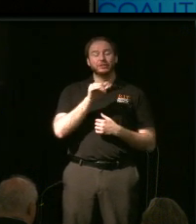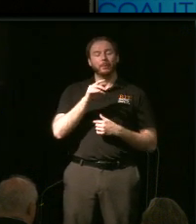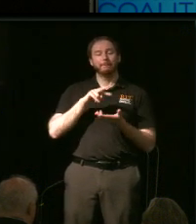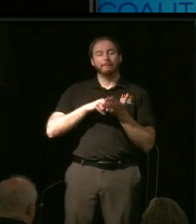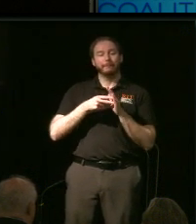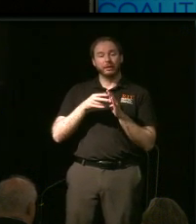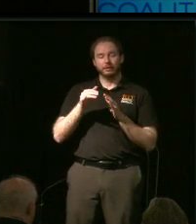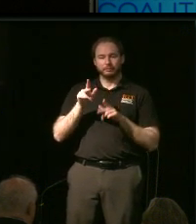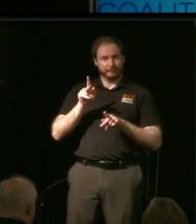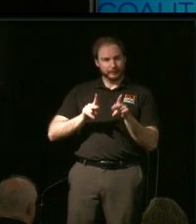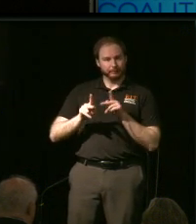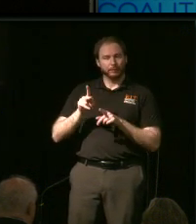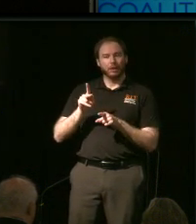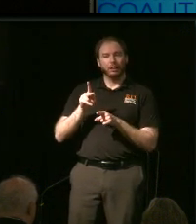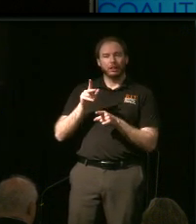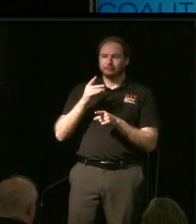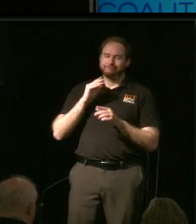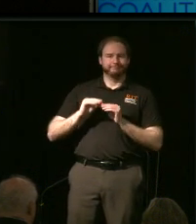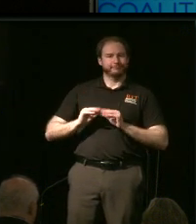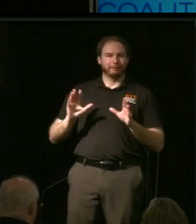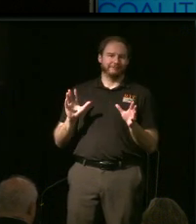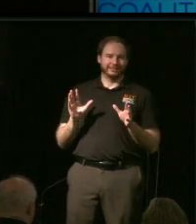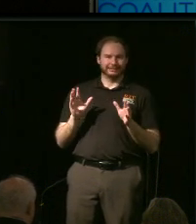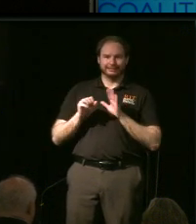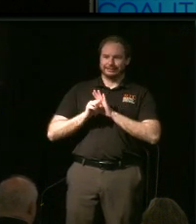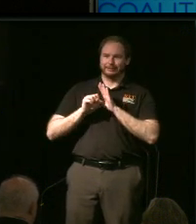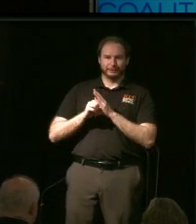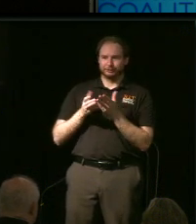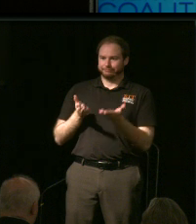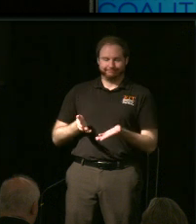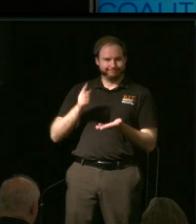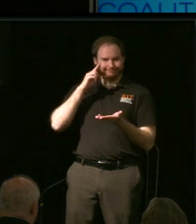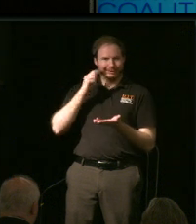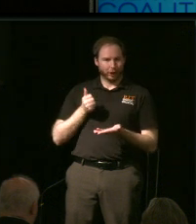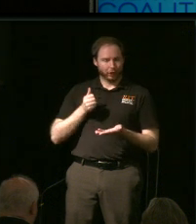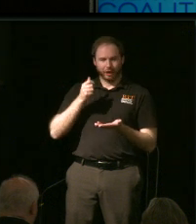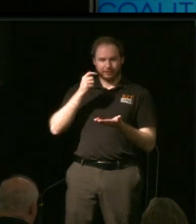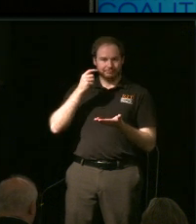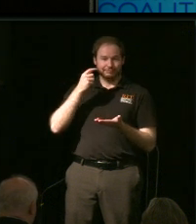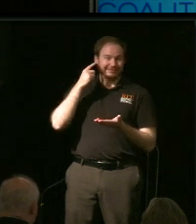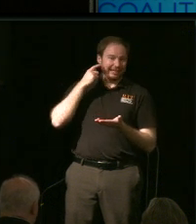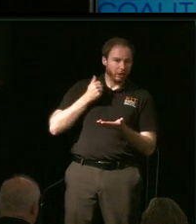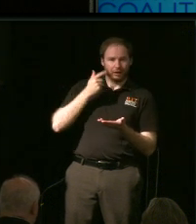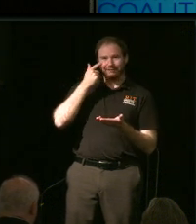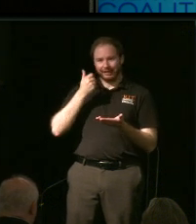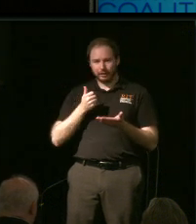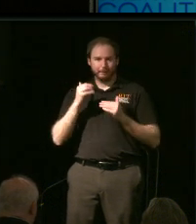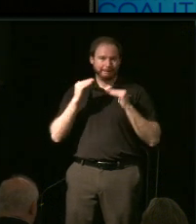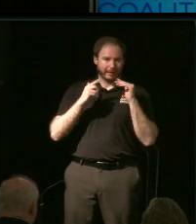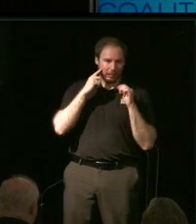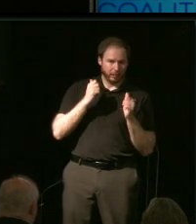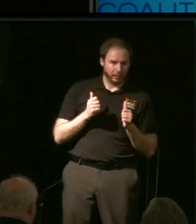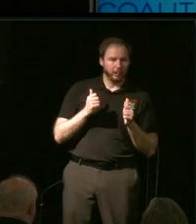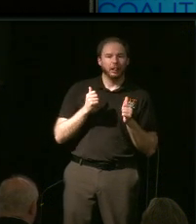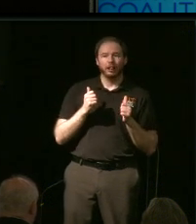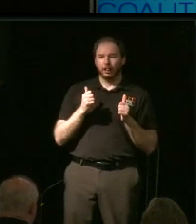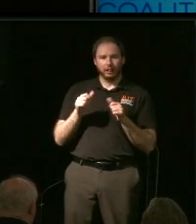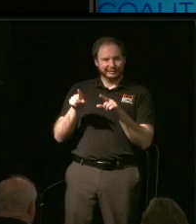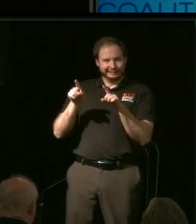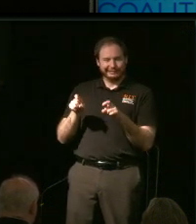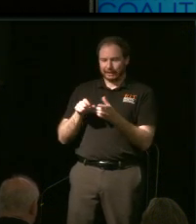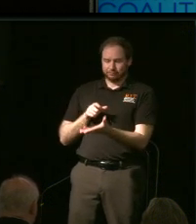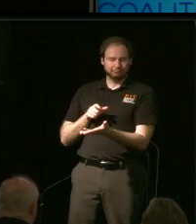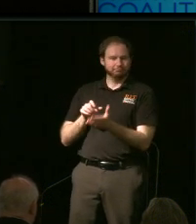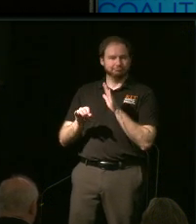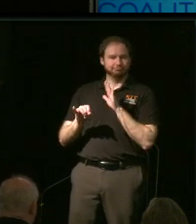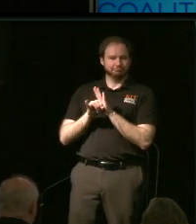people who had only the most obvious symptoms, hearing loss, vision impairment, balance impairment, got tested. And they were